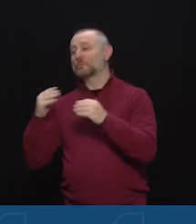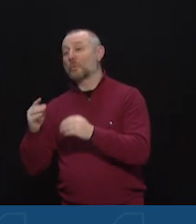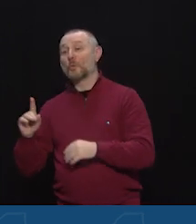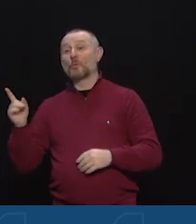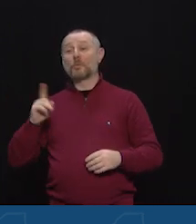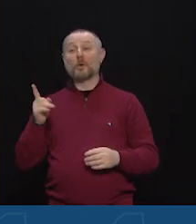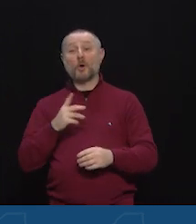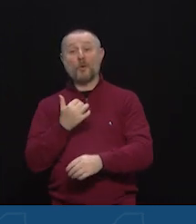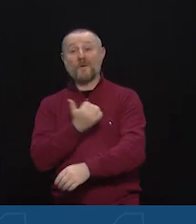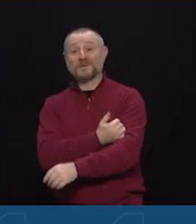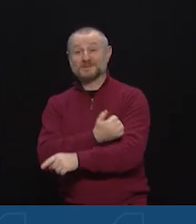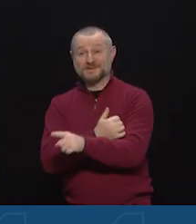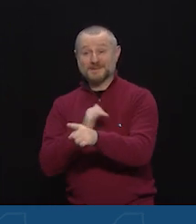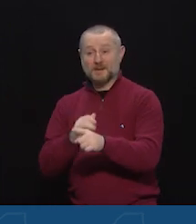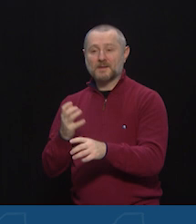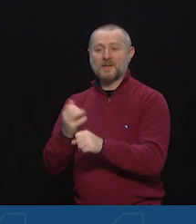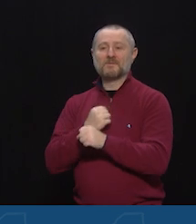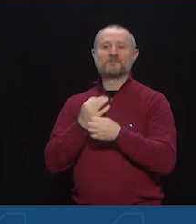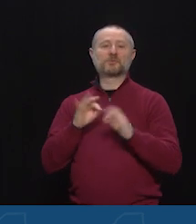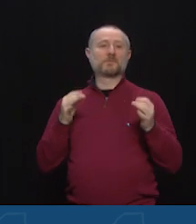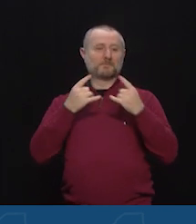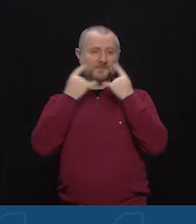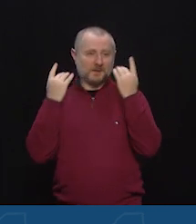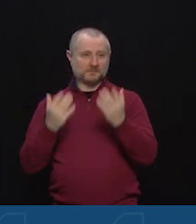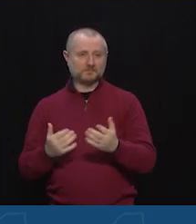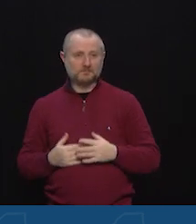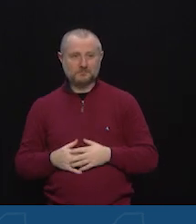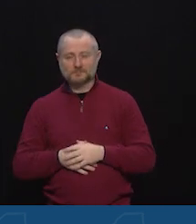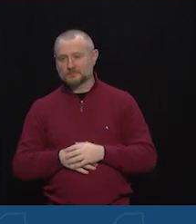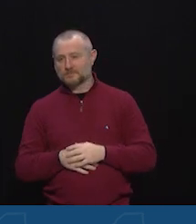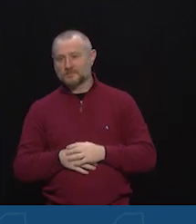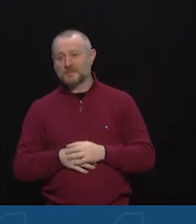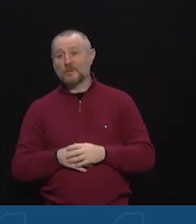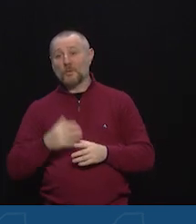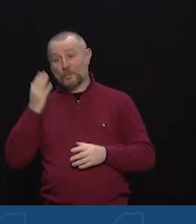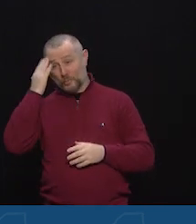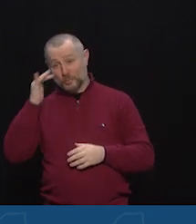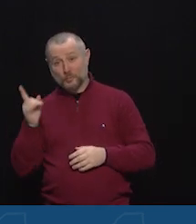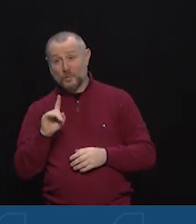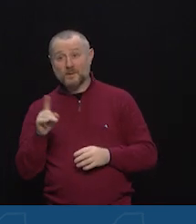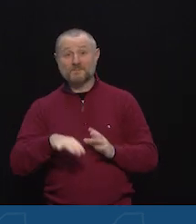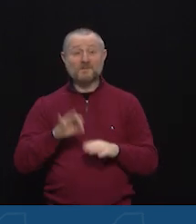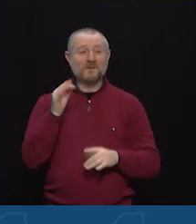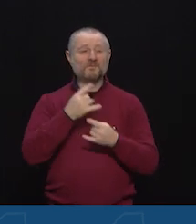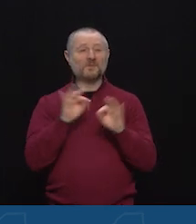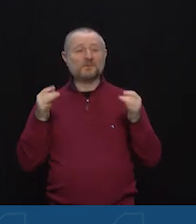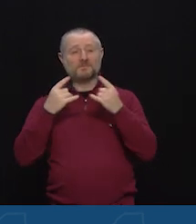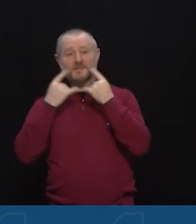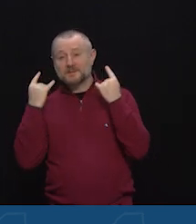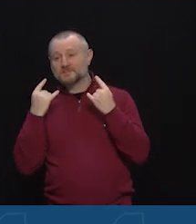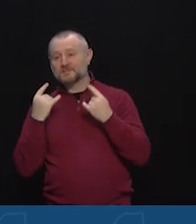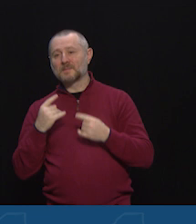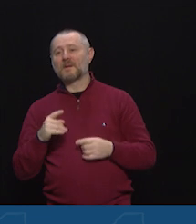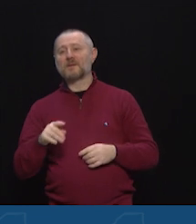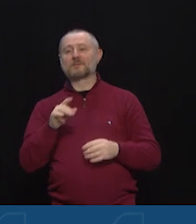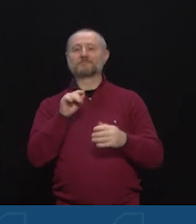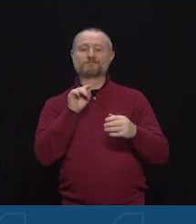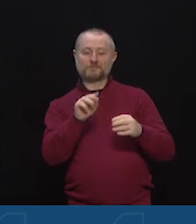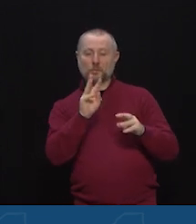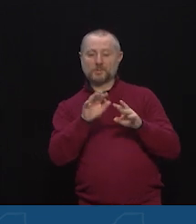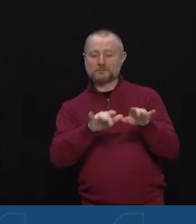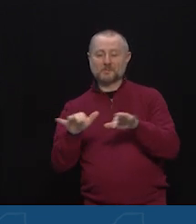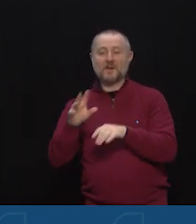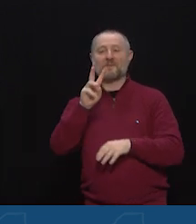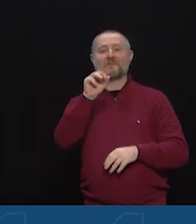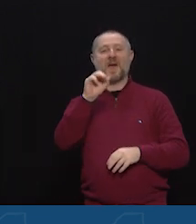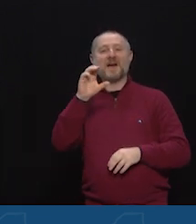right now here in the state. So if you're looking for a place to get your free, heavy-duty, very efficient mask, go to vaccines.gov, and it'll show